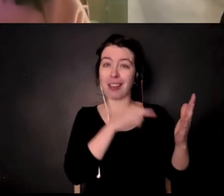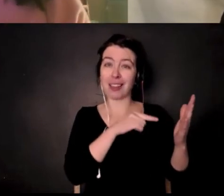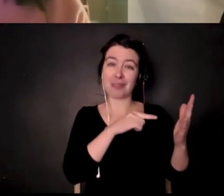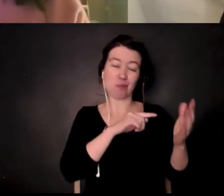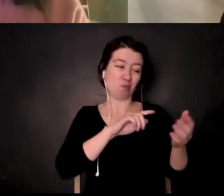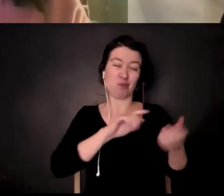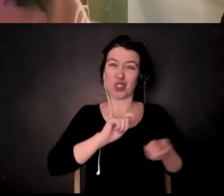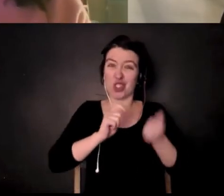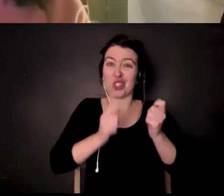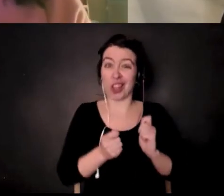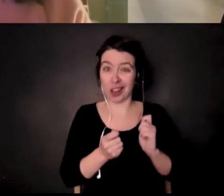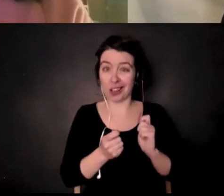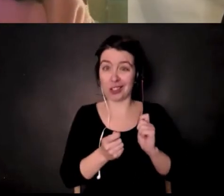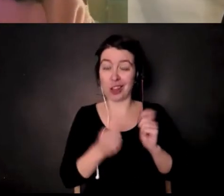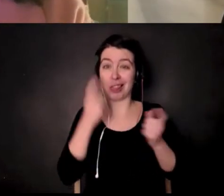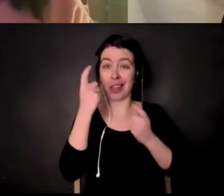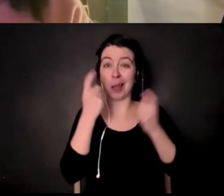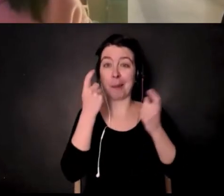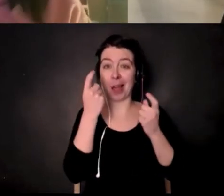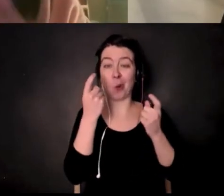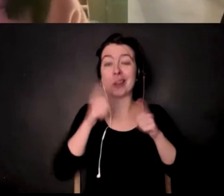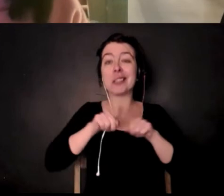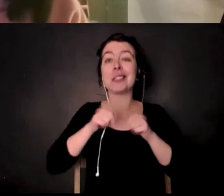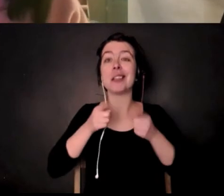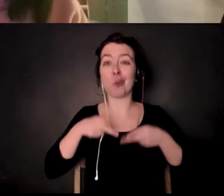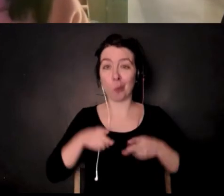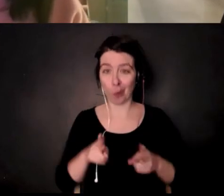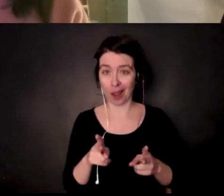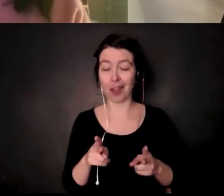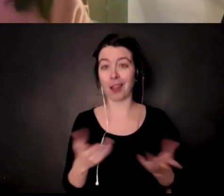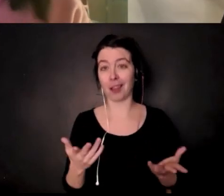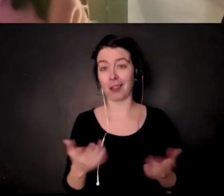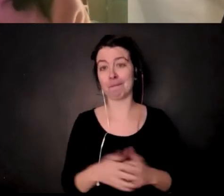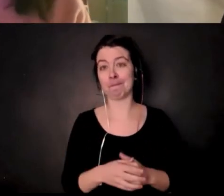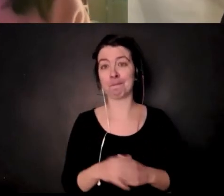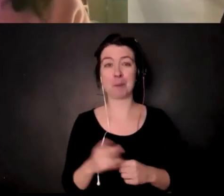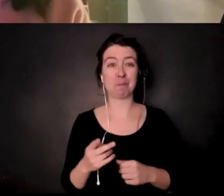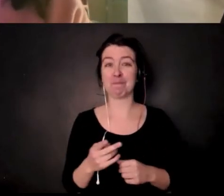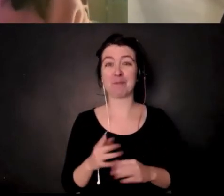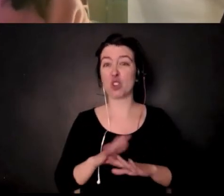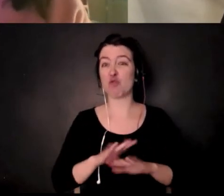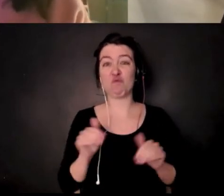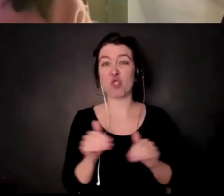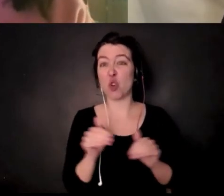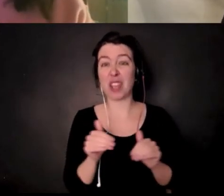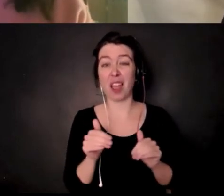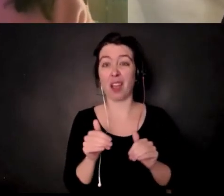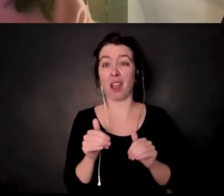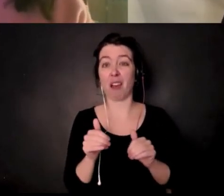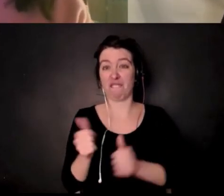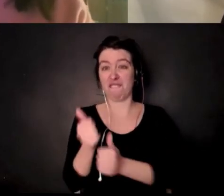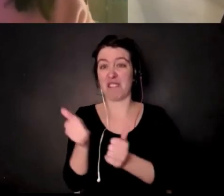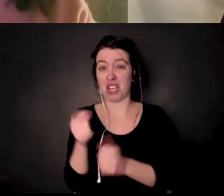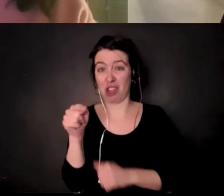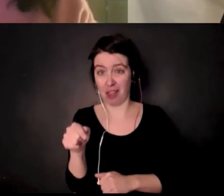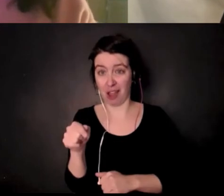in different places. We haven't really, thought that far into it. And we have actually started a little glossary where